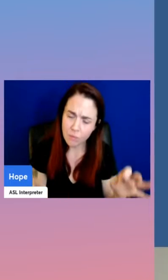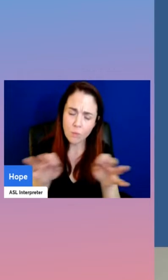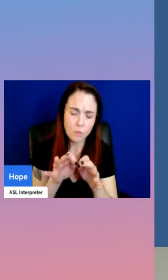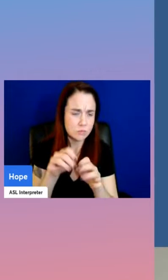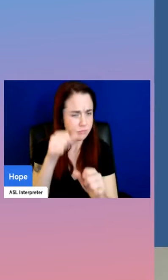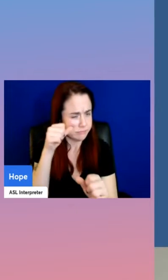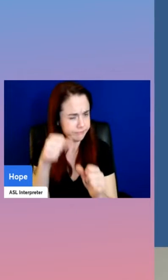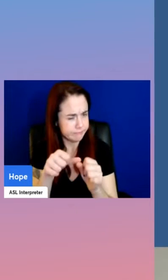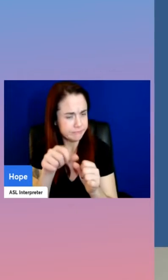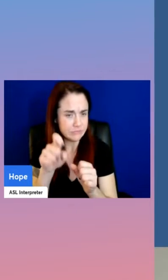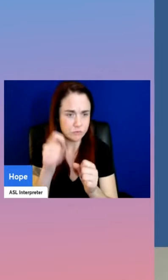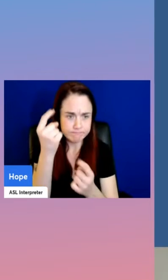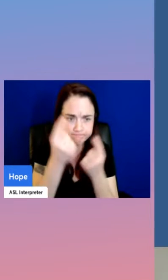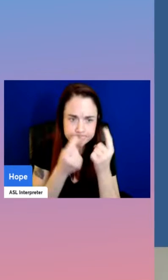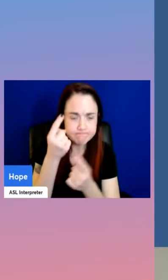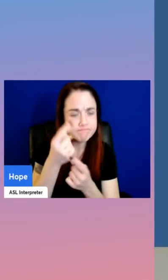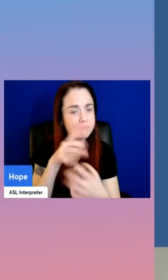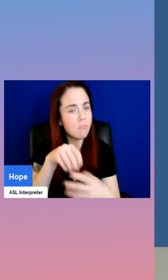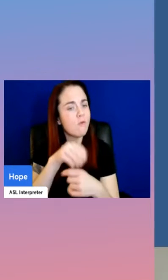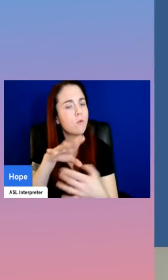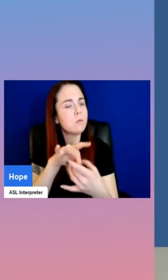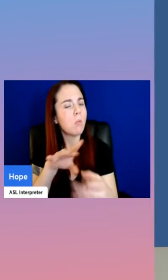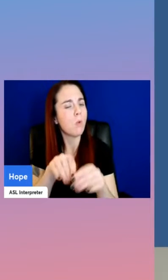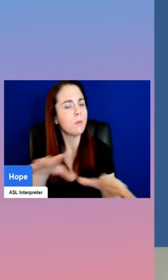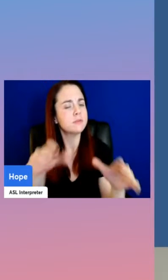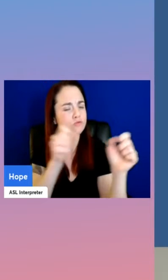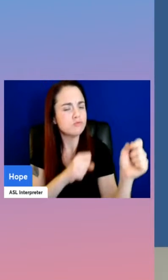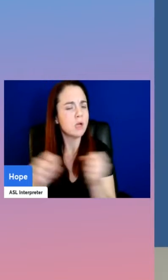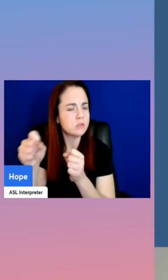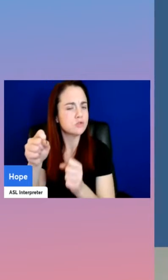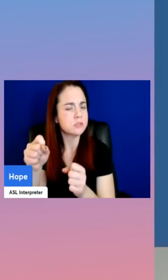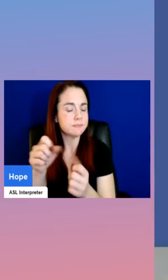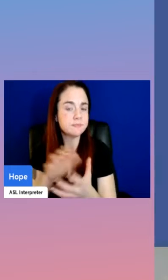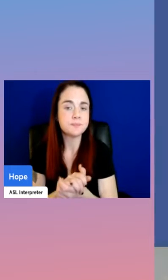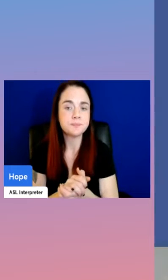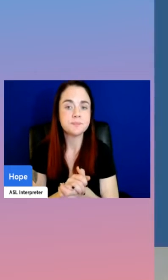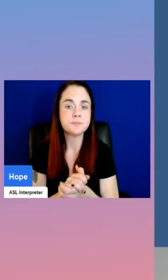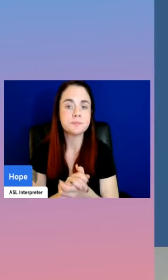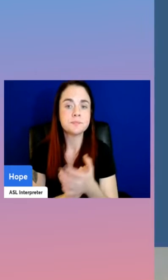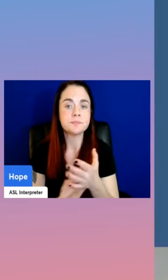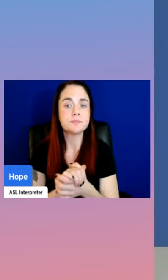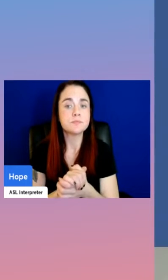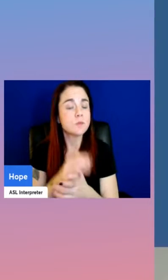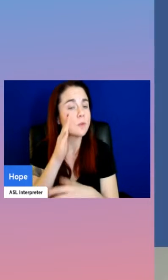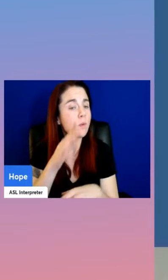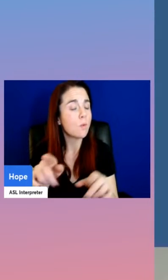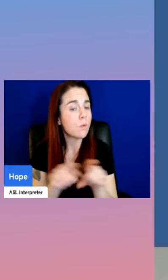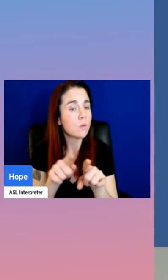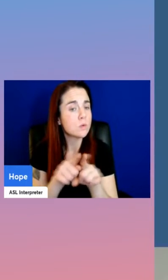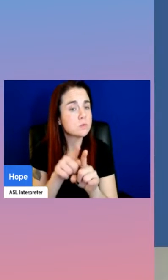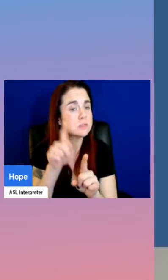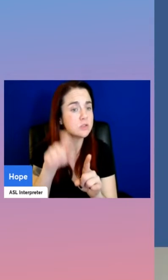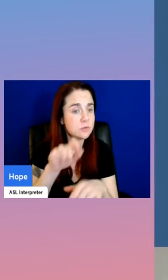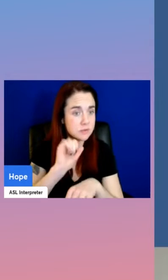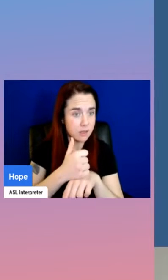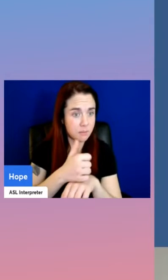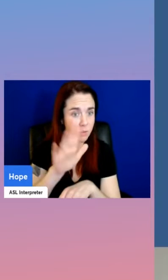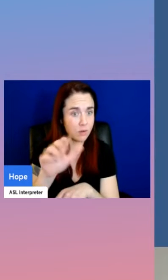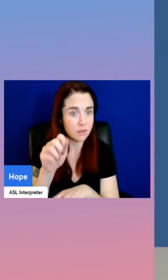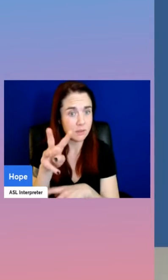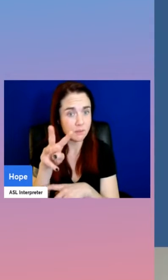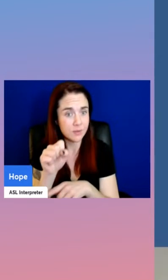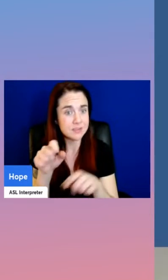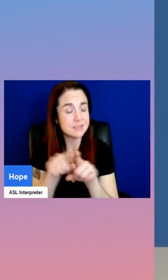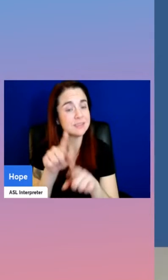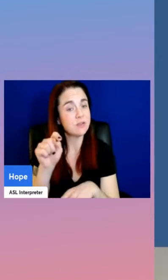need to consider as part of your deployment strategy. Aside from that, you'll also need to set up your AWS